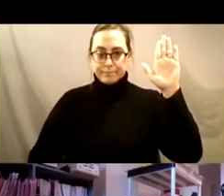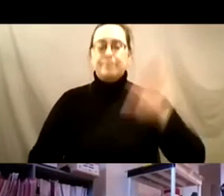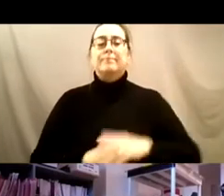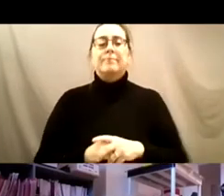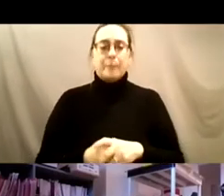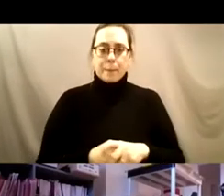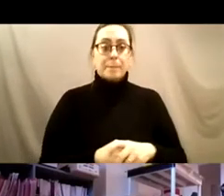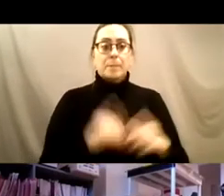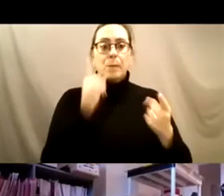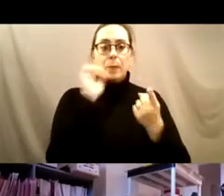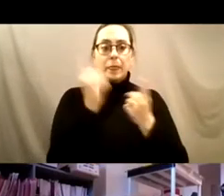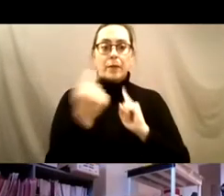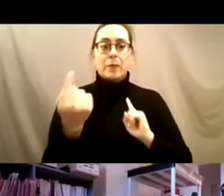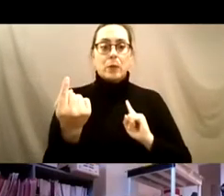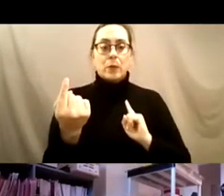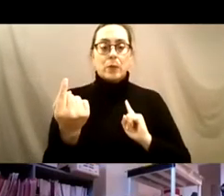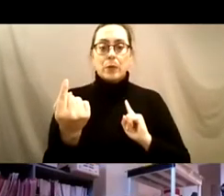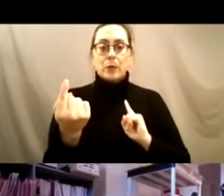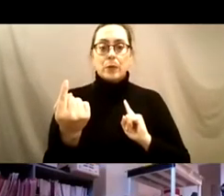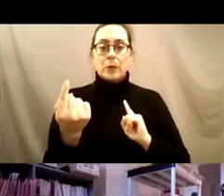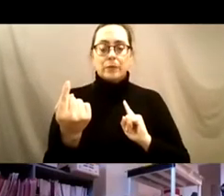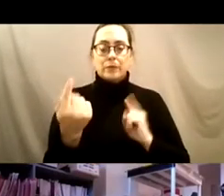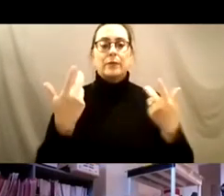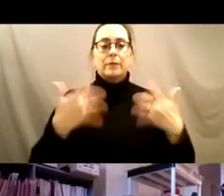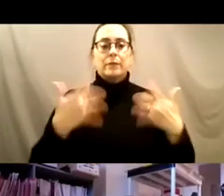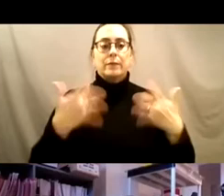Okay, opposed? Carried.